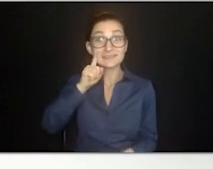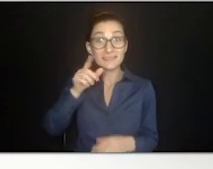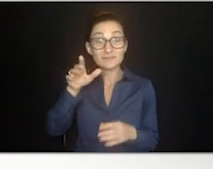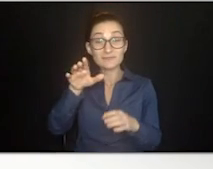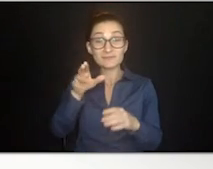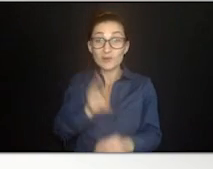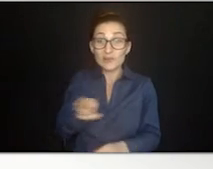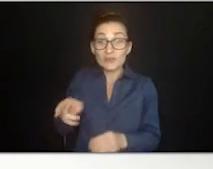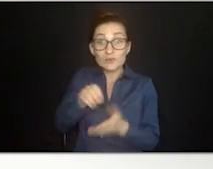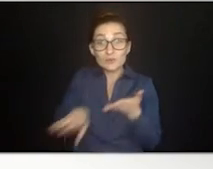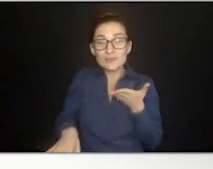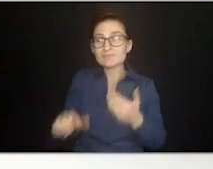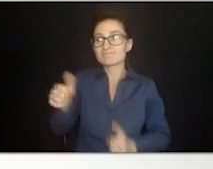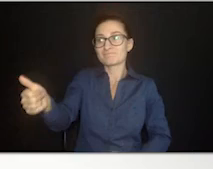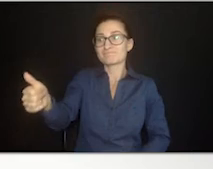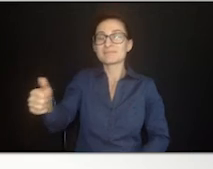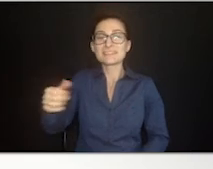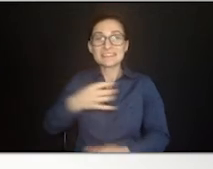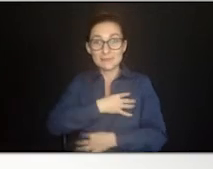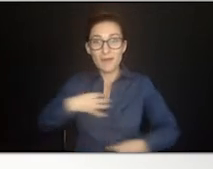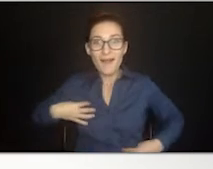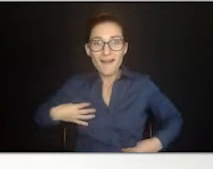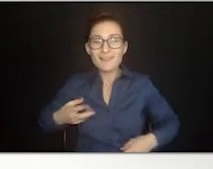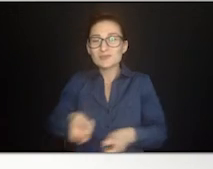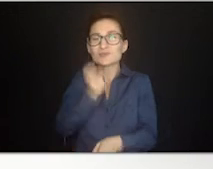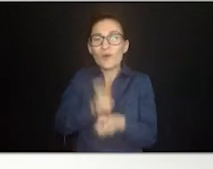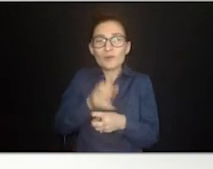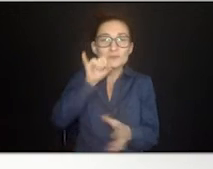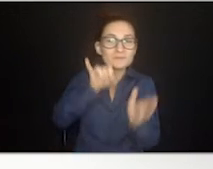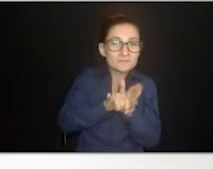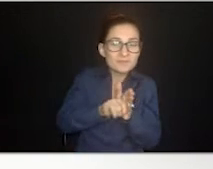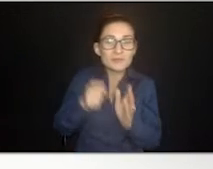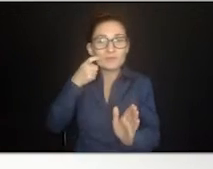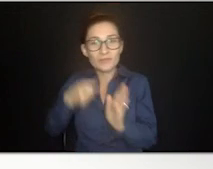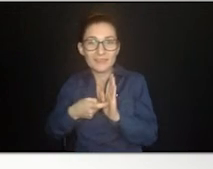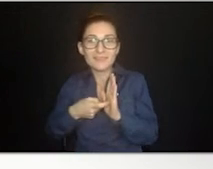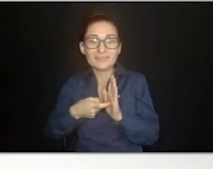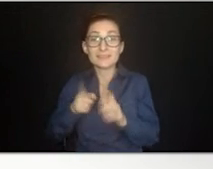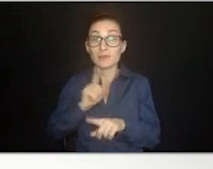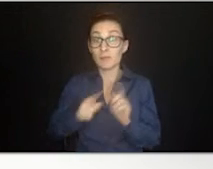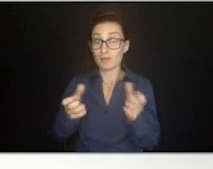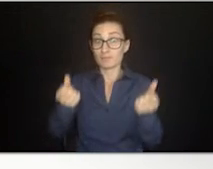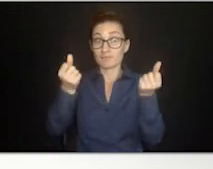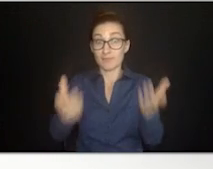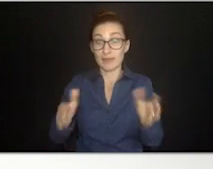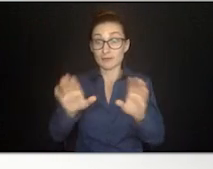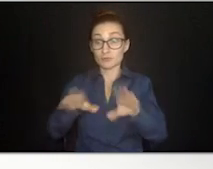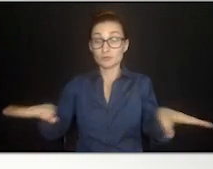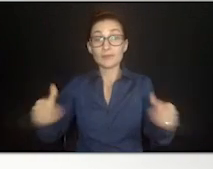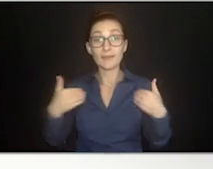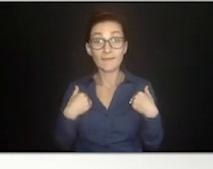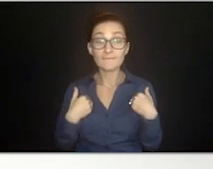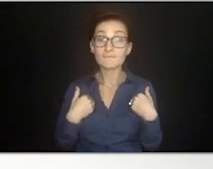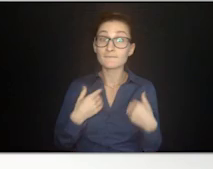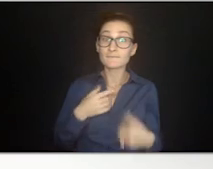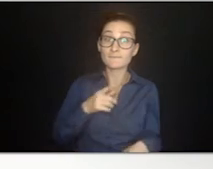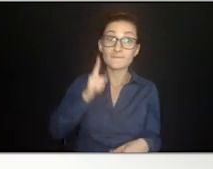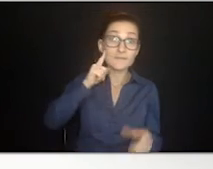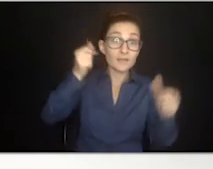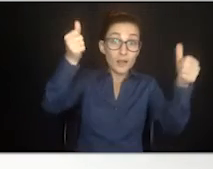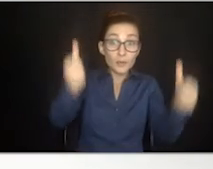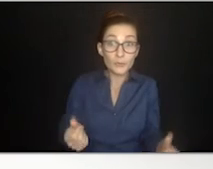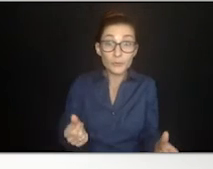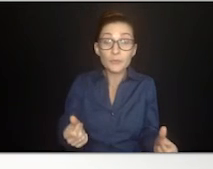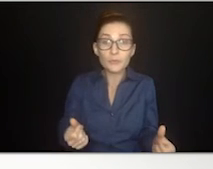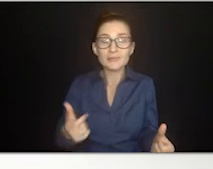a disability that is difficult to recognize or identify. Many children with a hearing loss blend into their environment very well and have